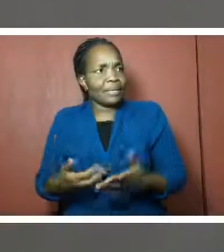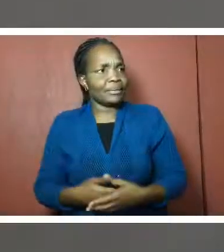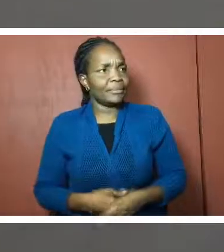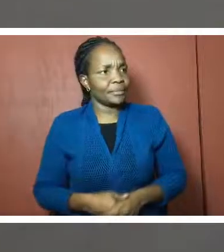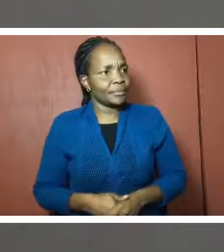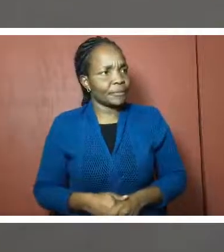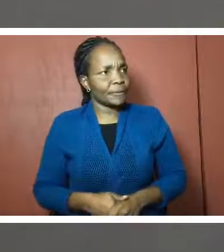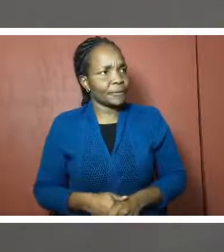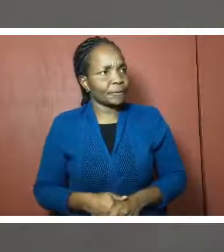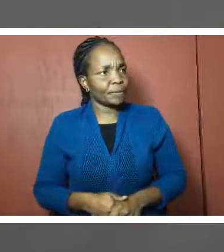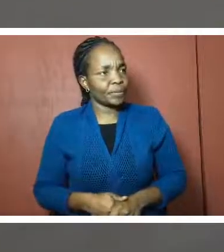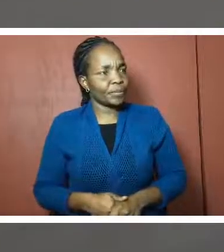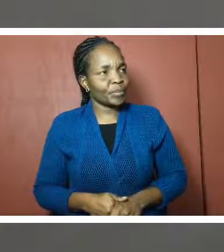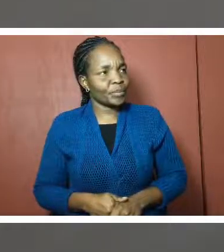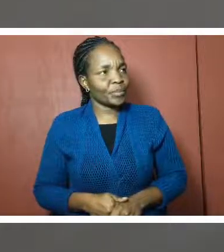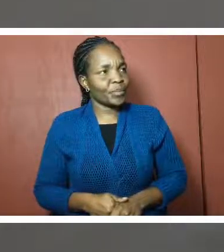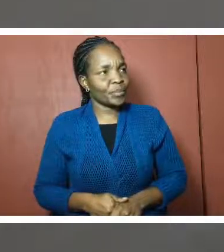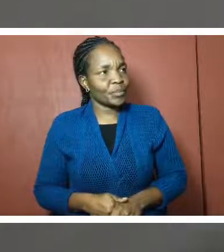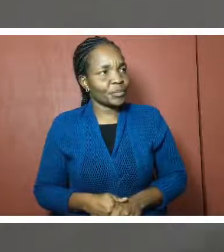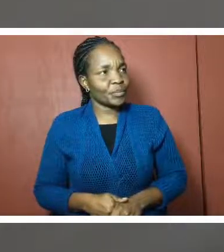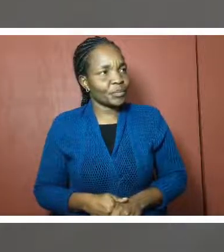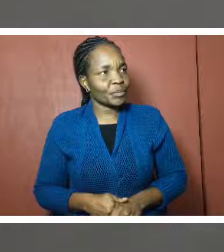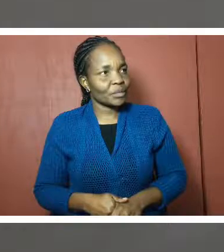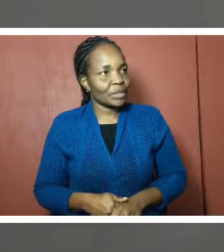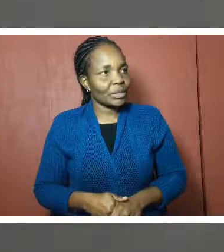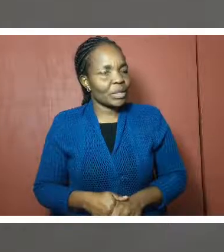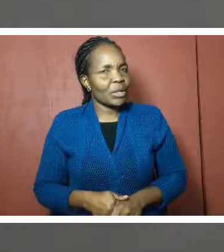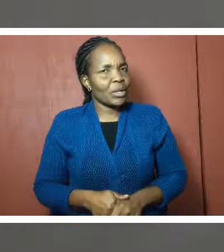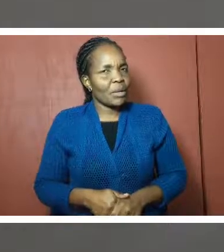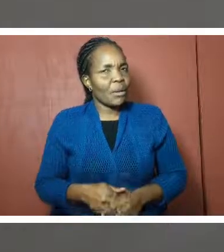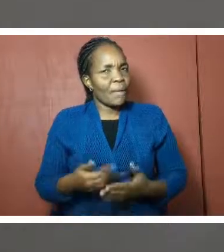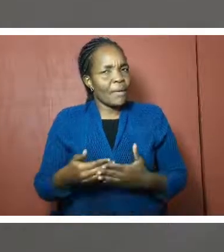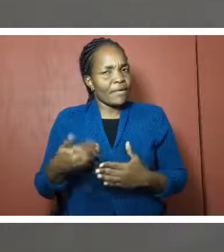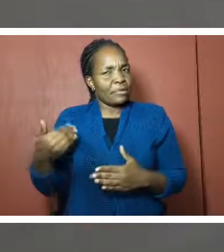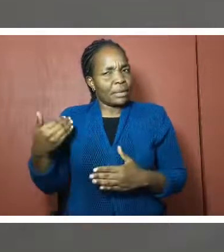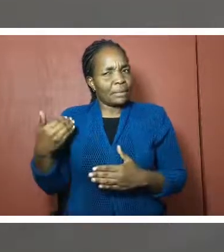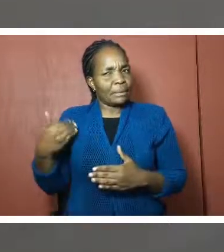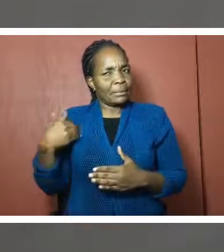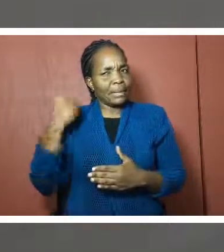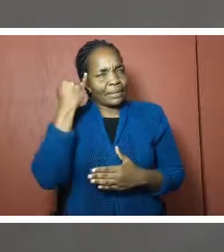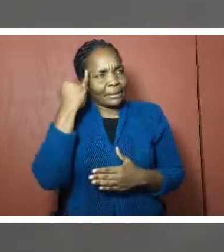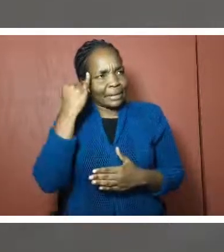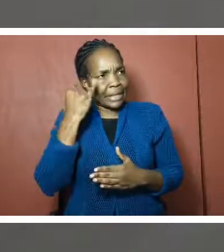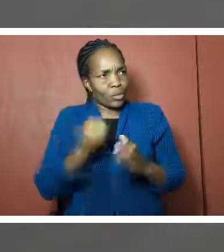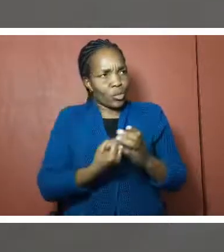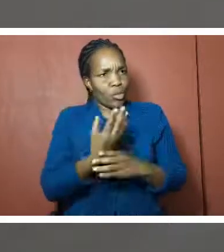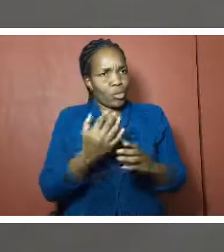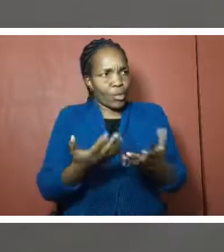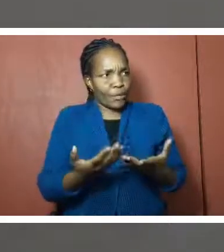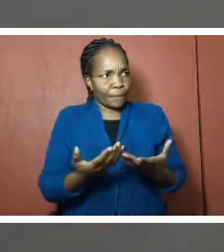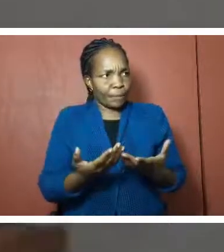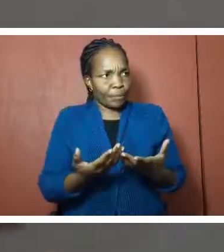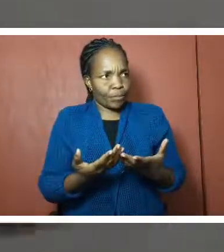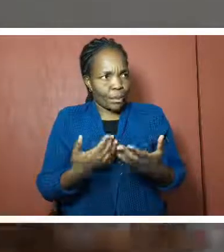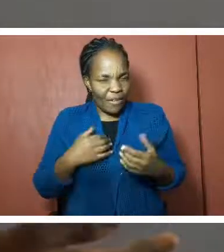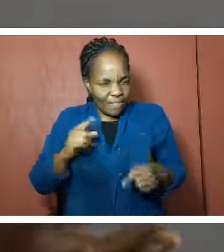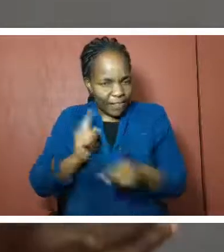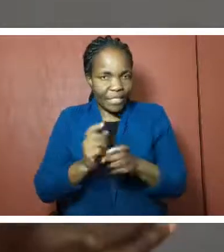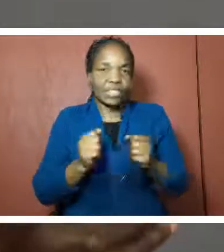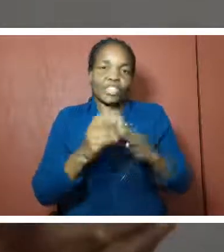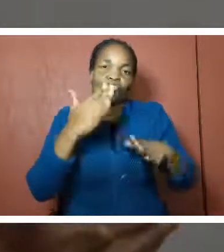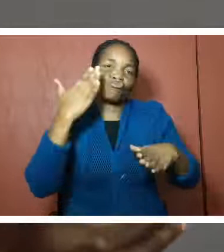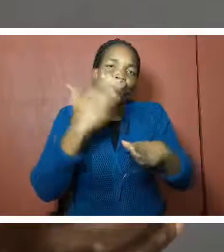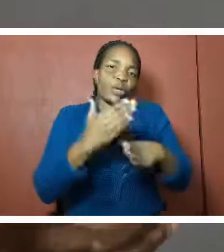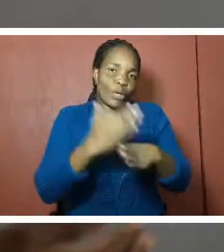with the idea to become an employer. Yeah. Oh, okay. I were working. So you started being